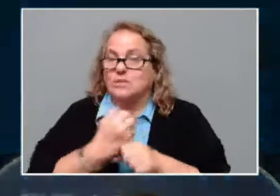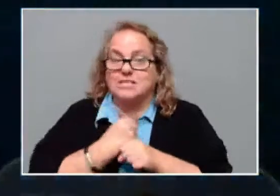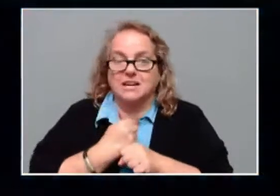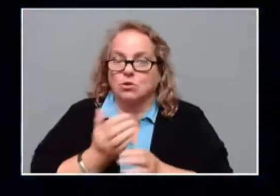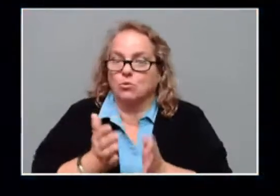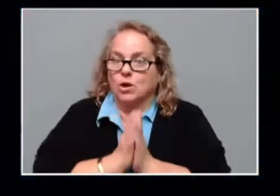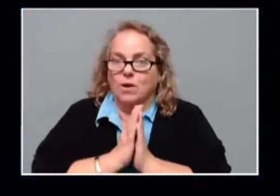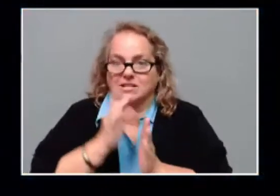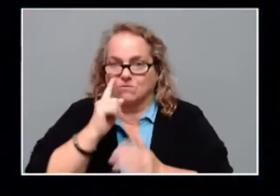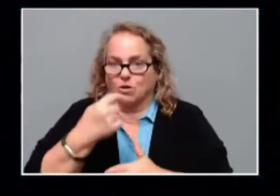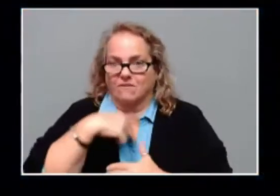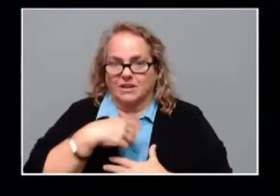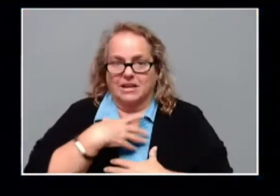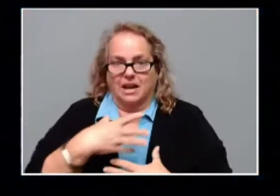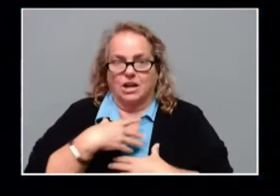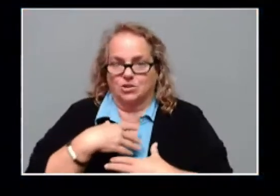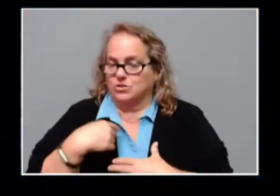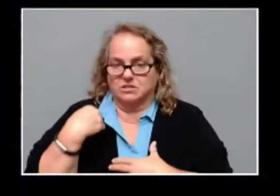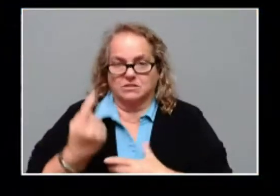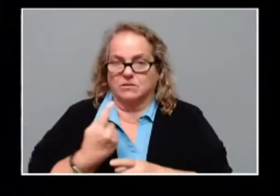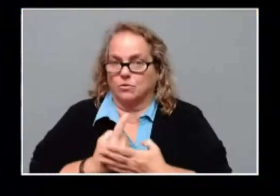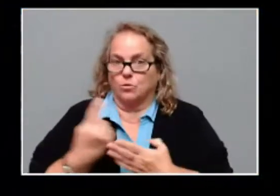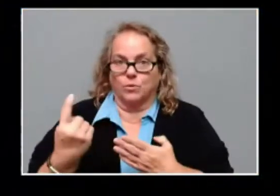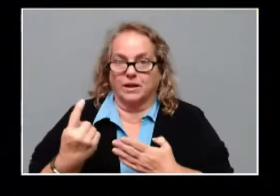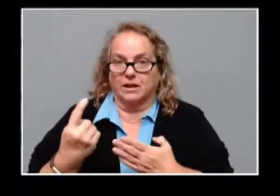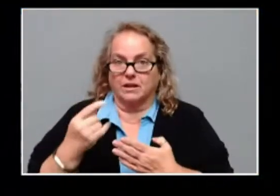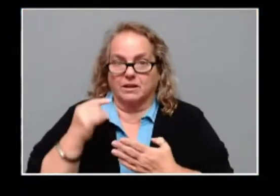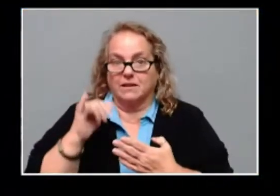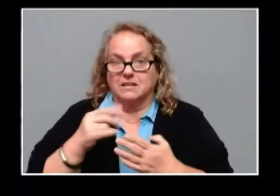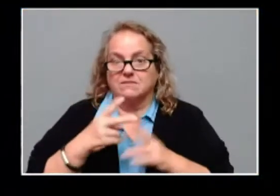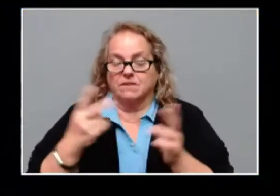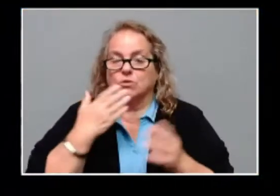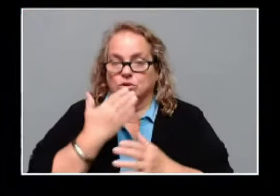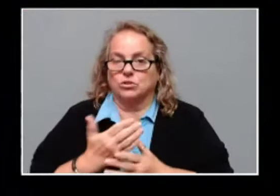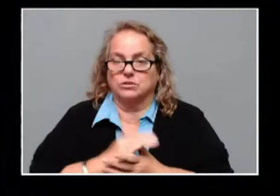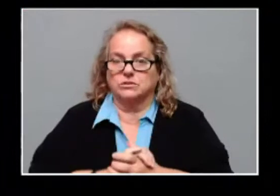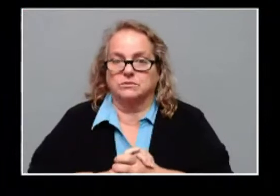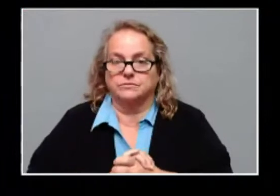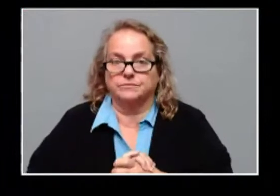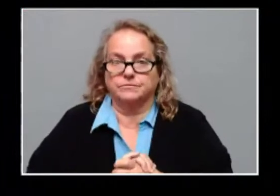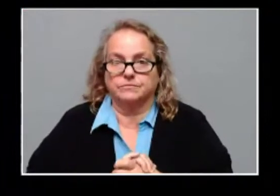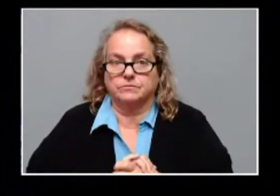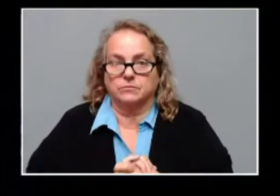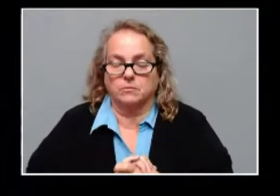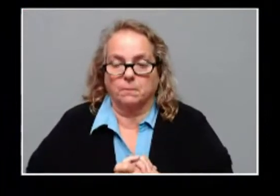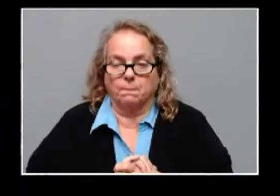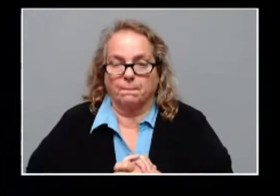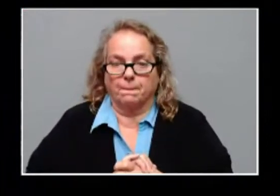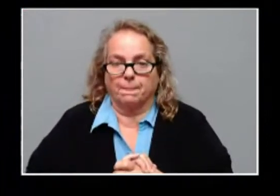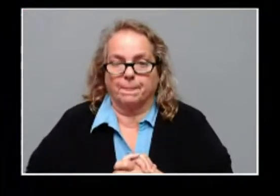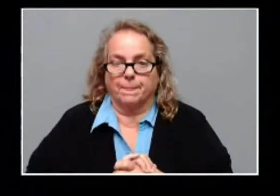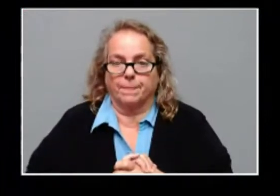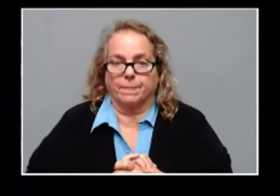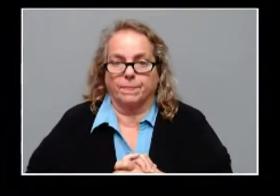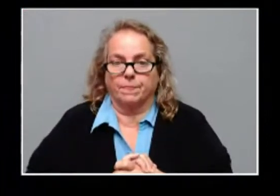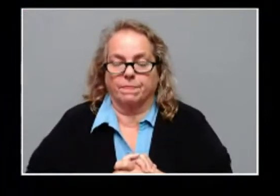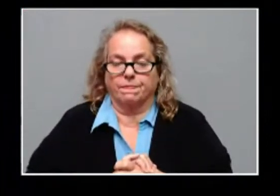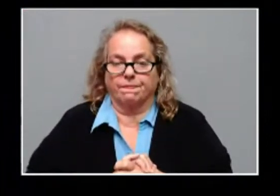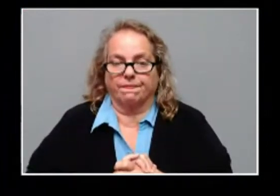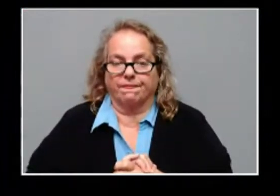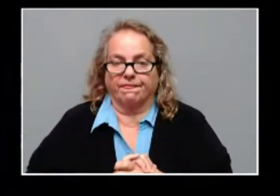in the last week, which is incredibly positive. Really fast, in terms of seeing this rate, are you kind of starting